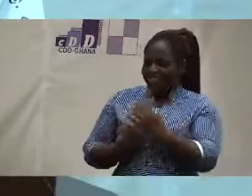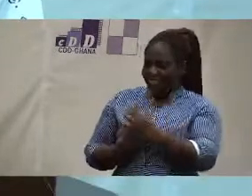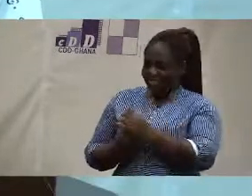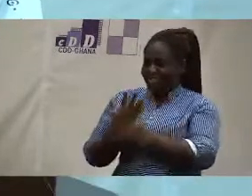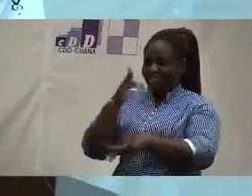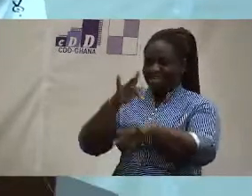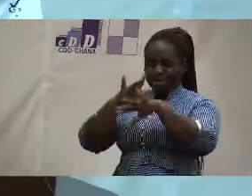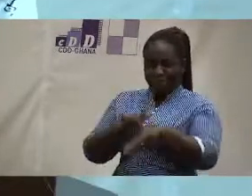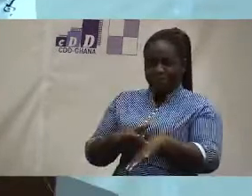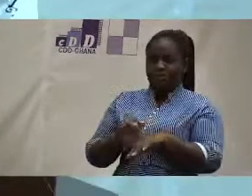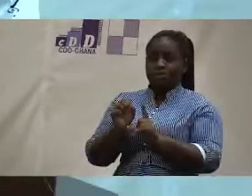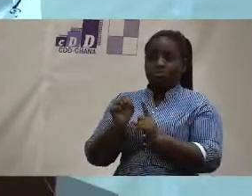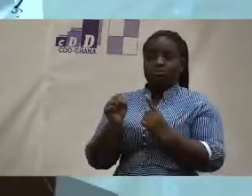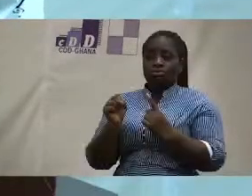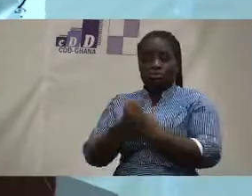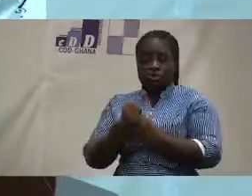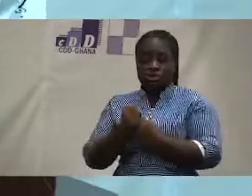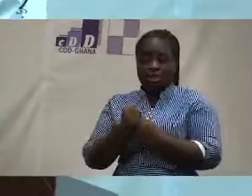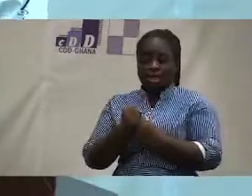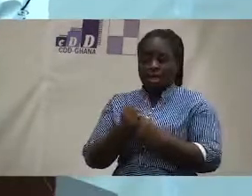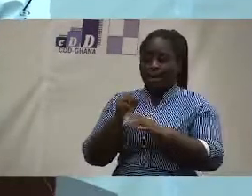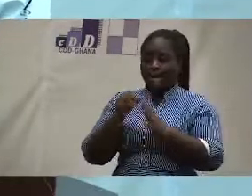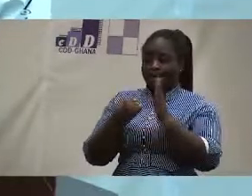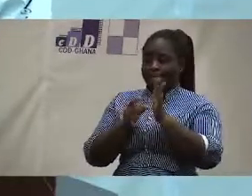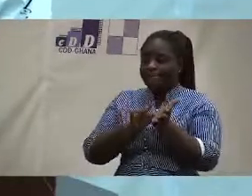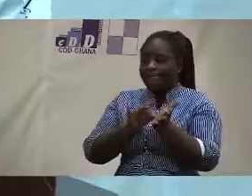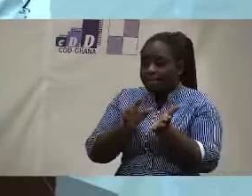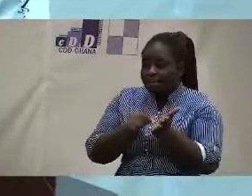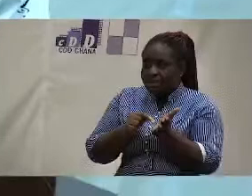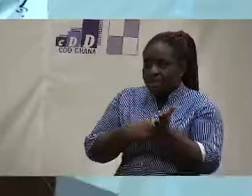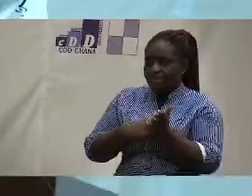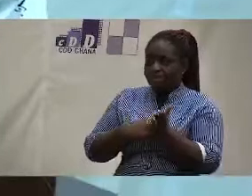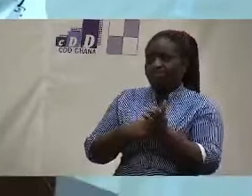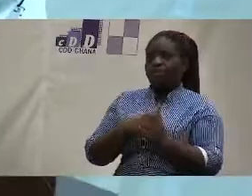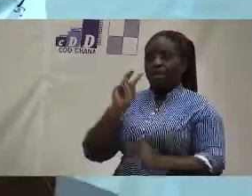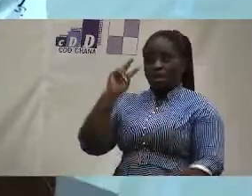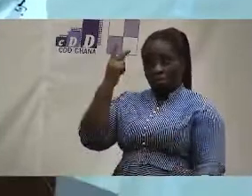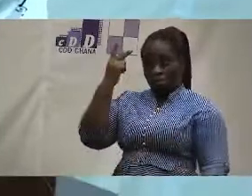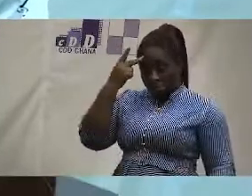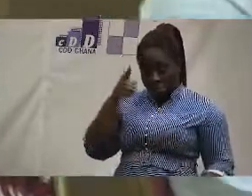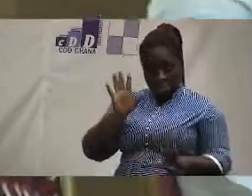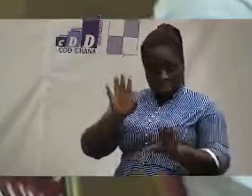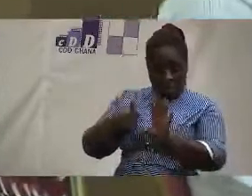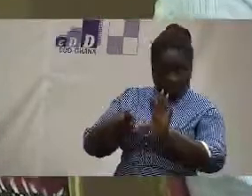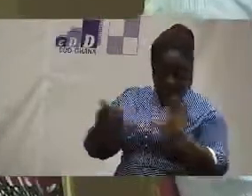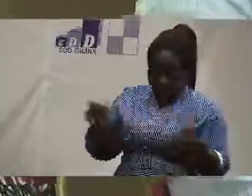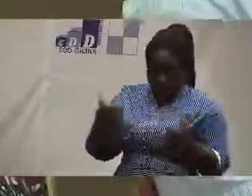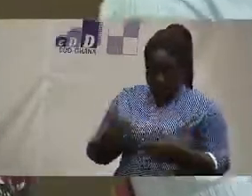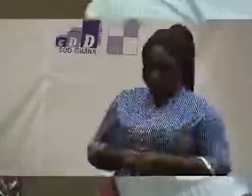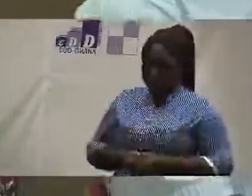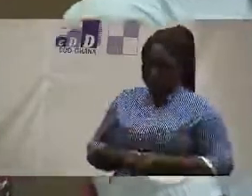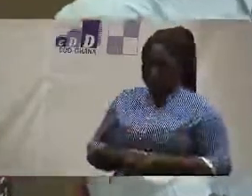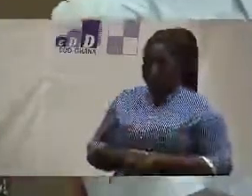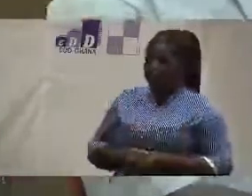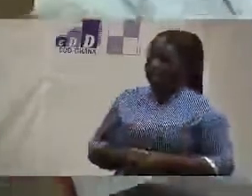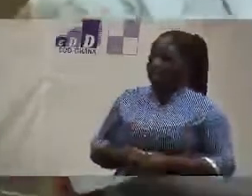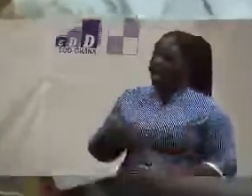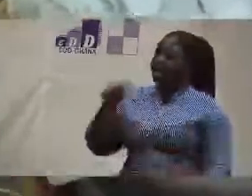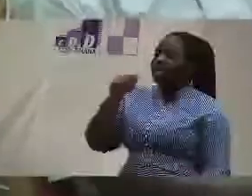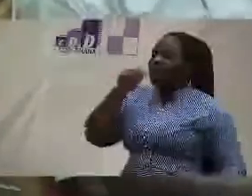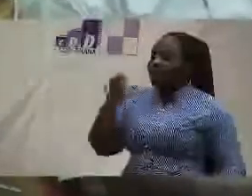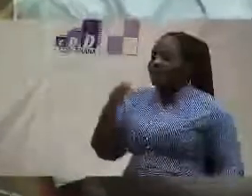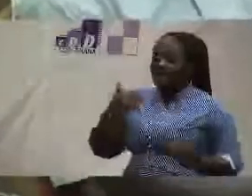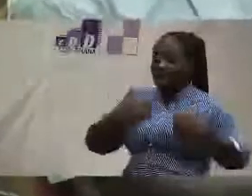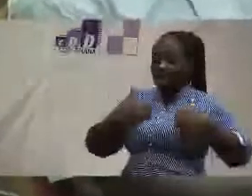growing impact of social media in the social politics of the region. Hidayat holds degrees